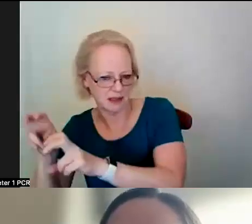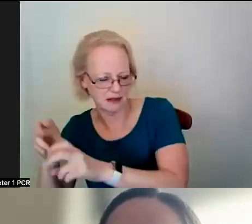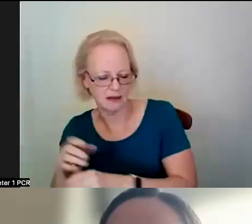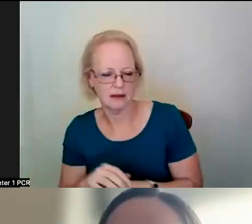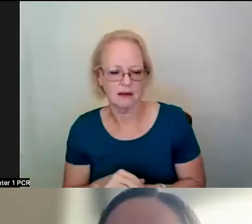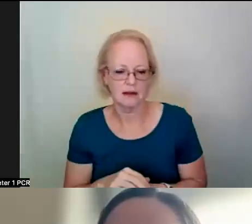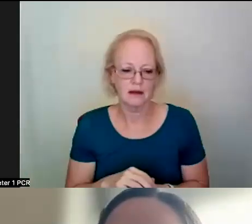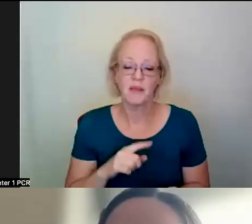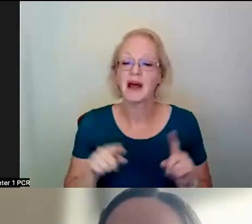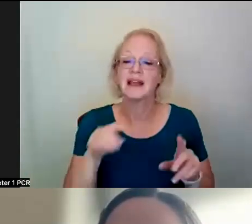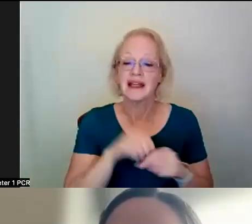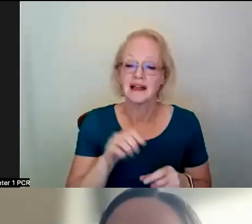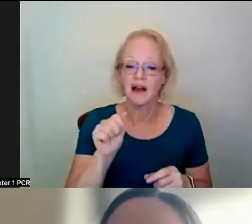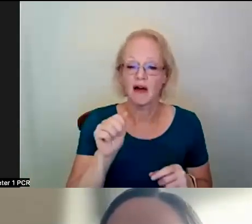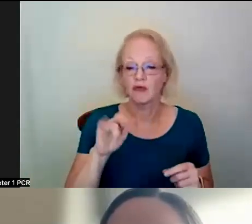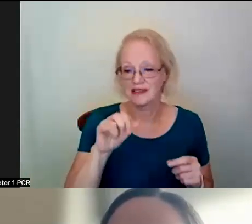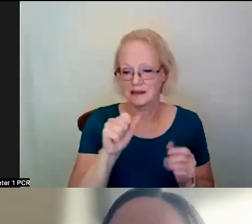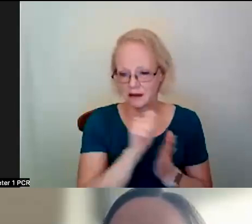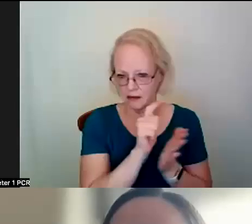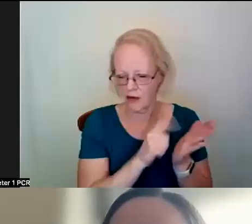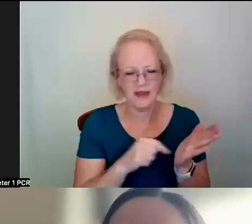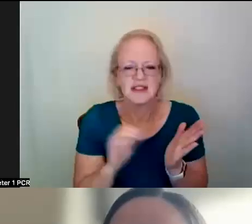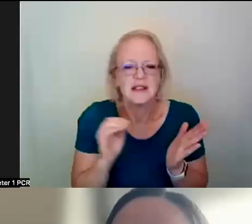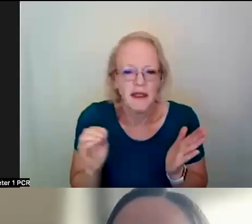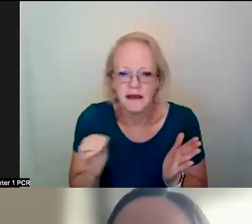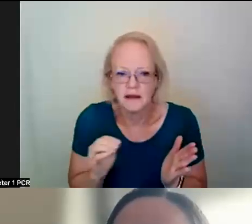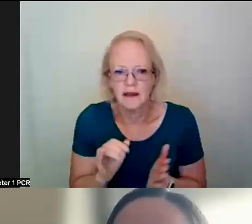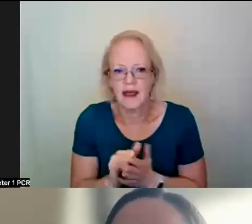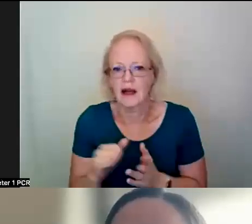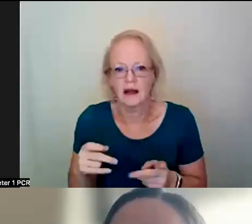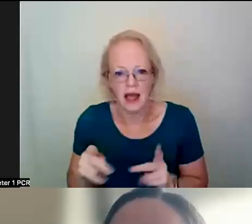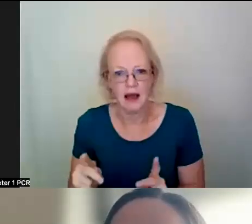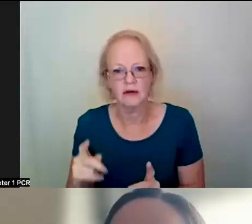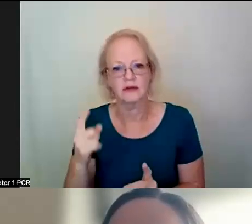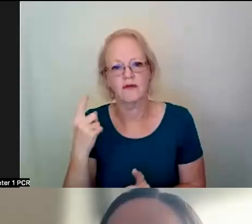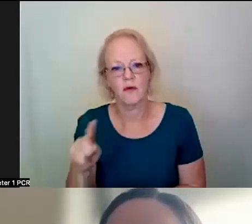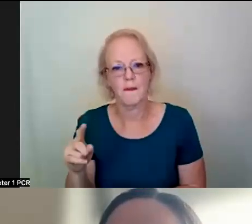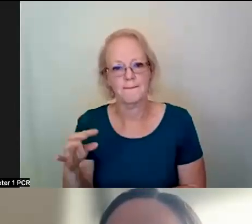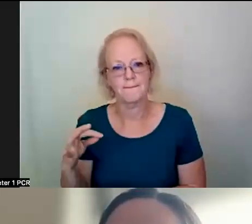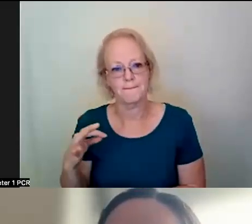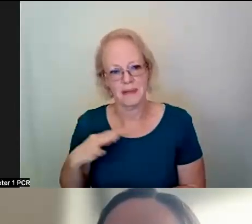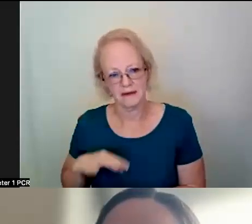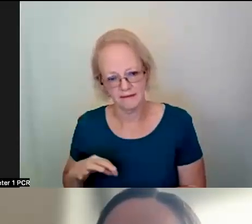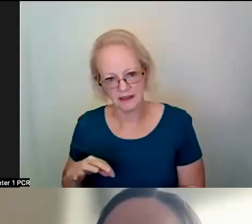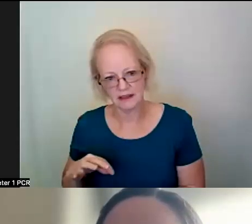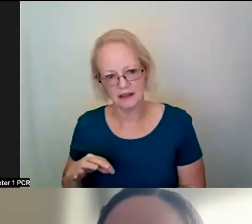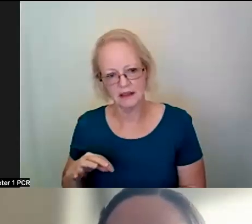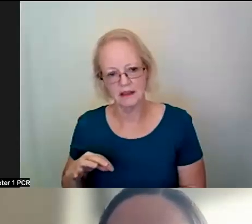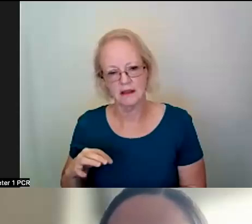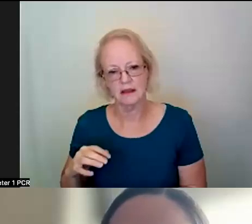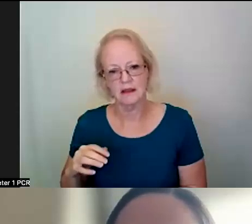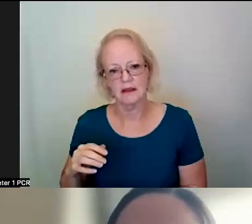that allows for benefits under a defined benefit or